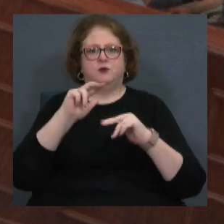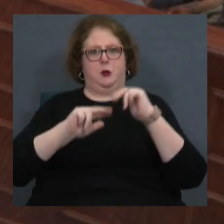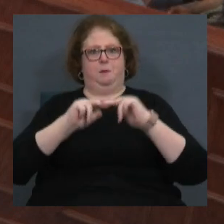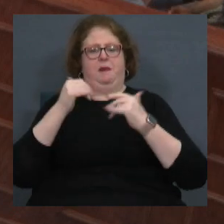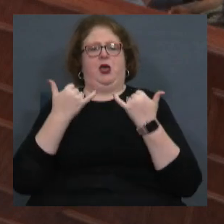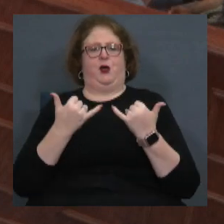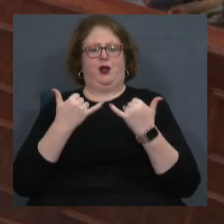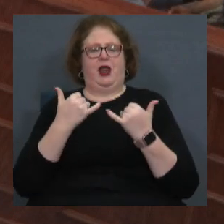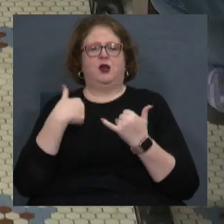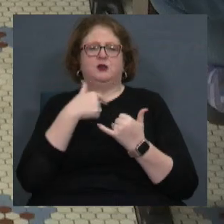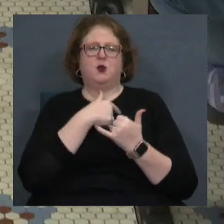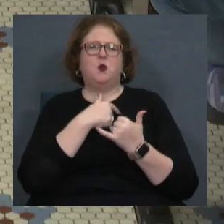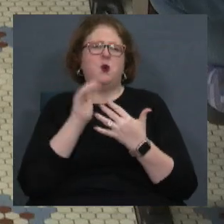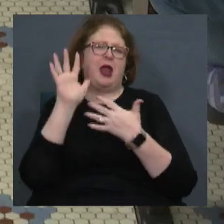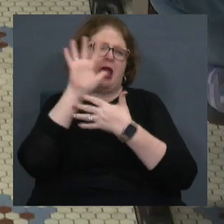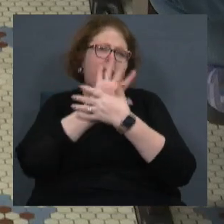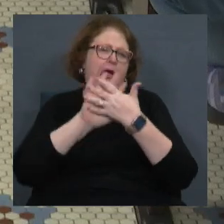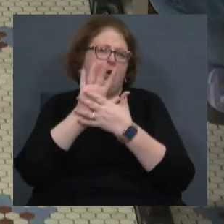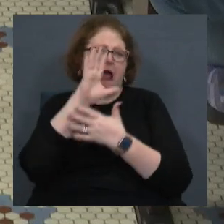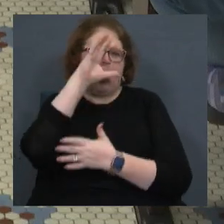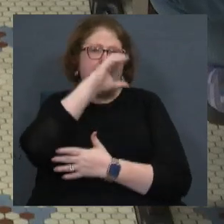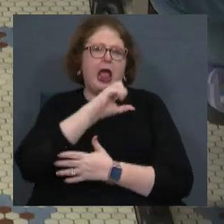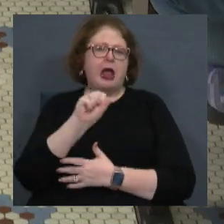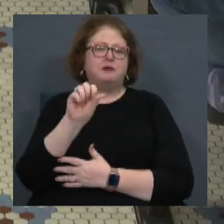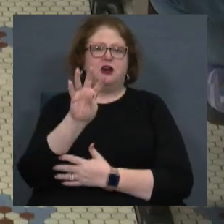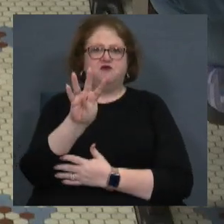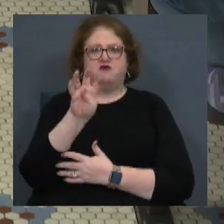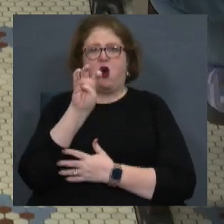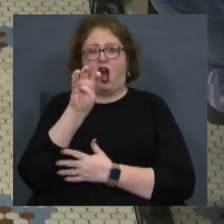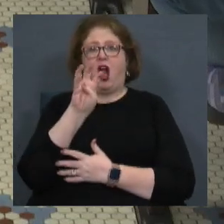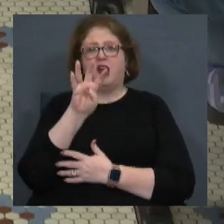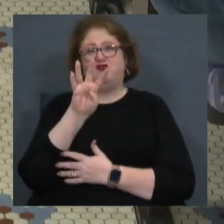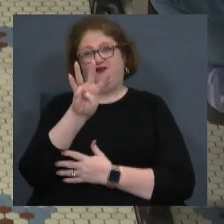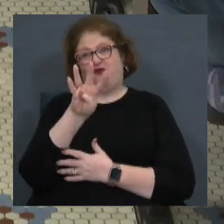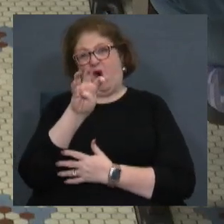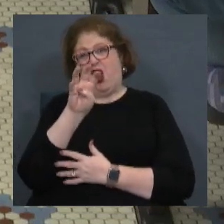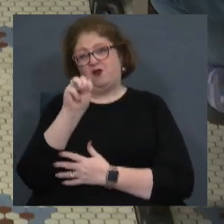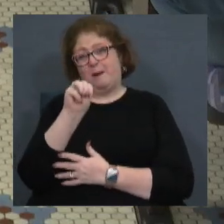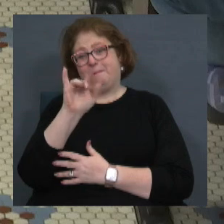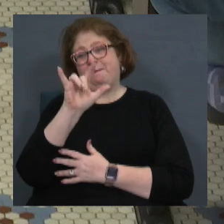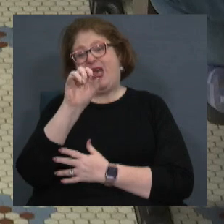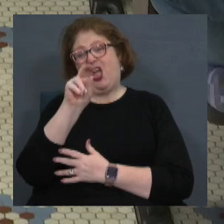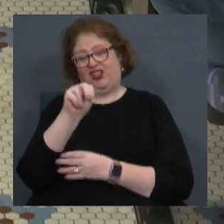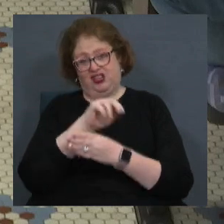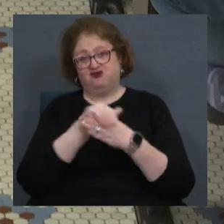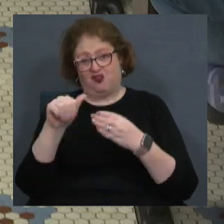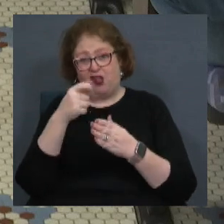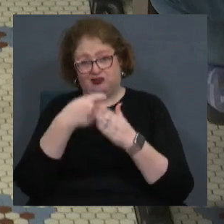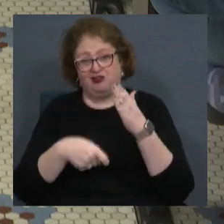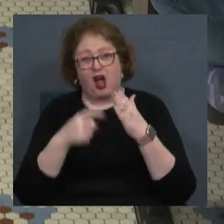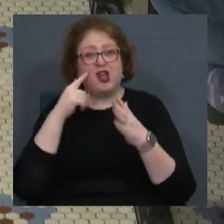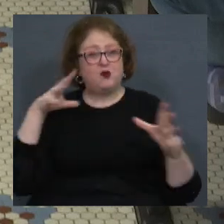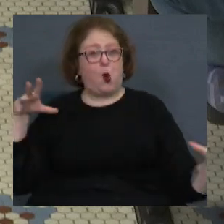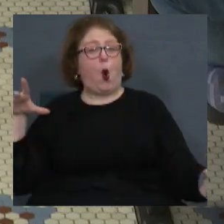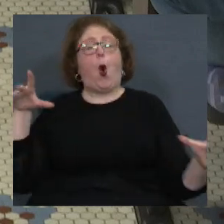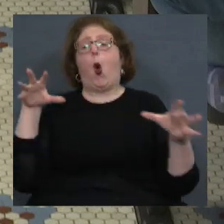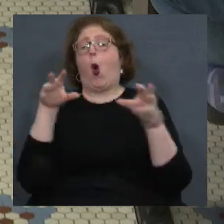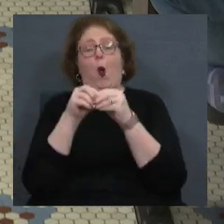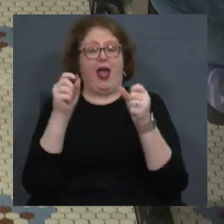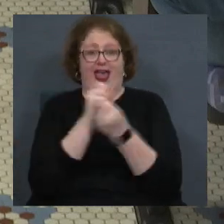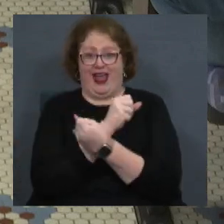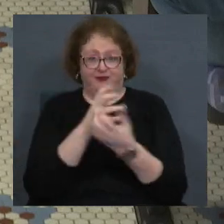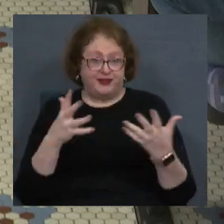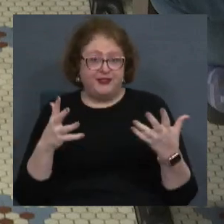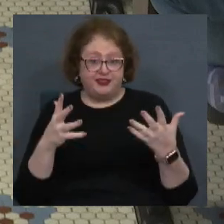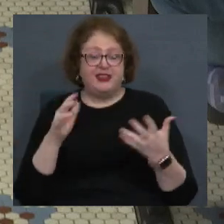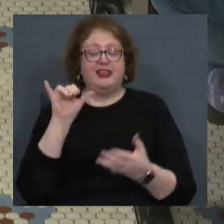overall estimate on the project is about $400 million, about $400 million. That's, I mean, totally everything. And that was